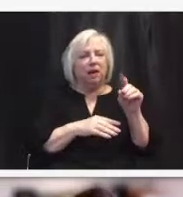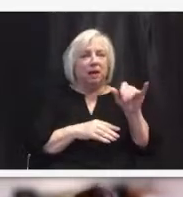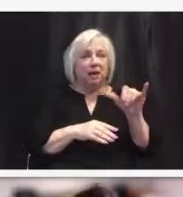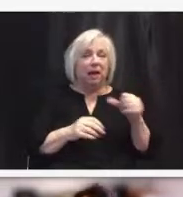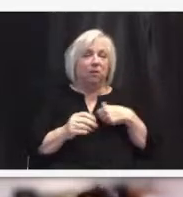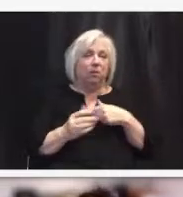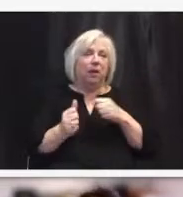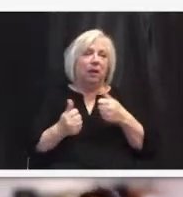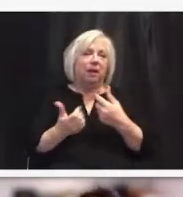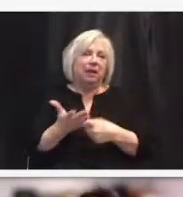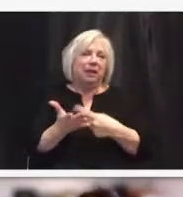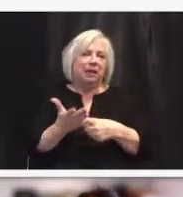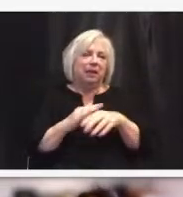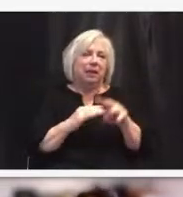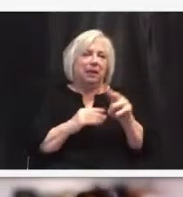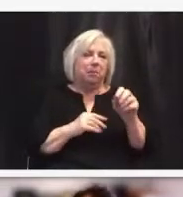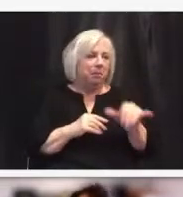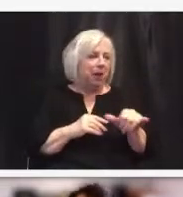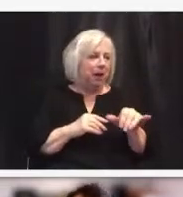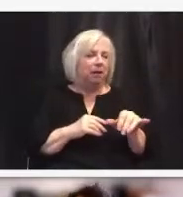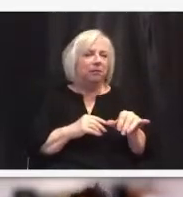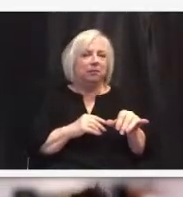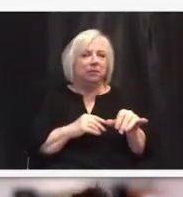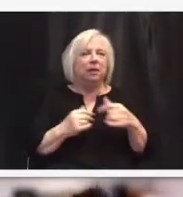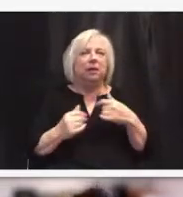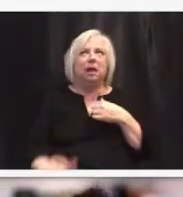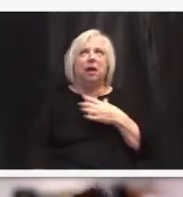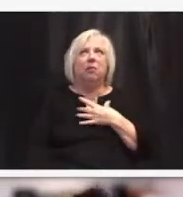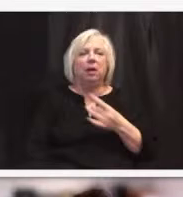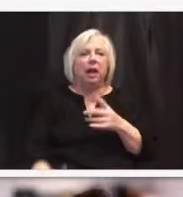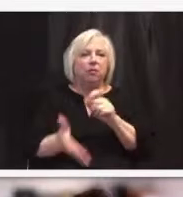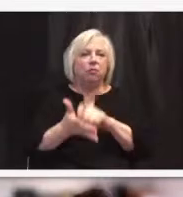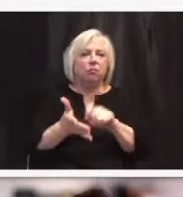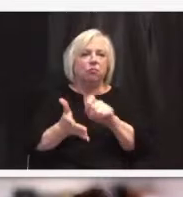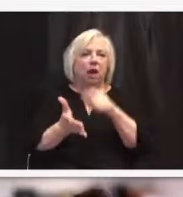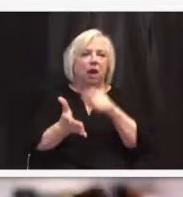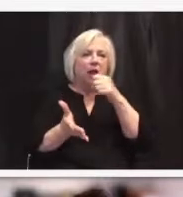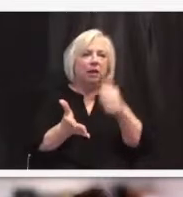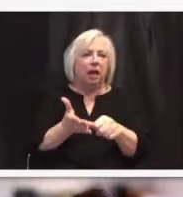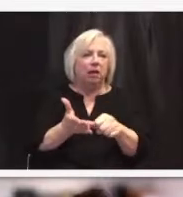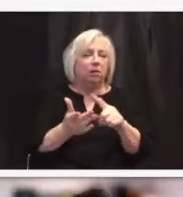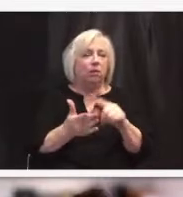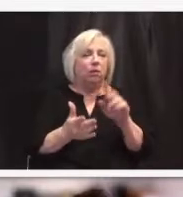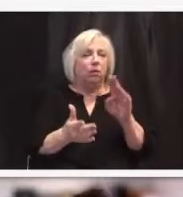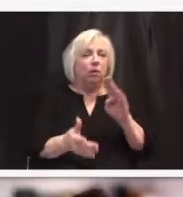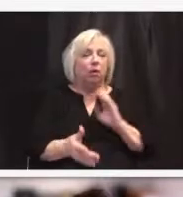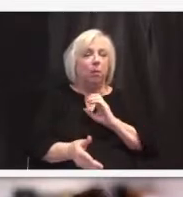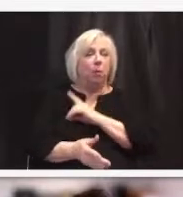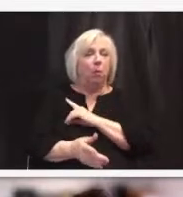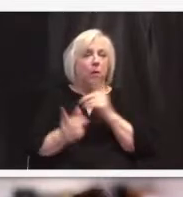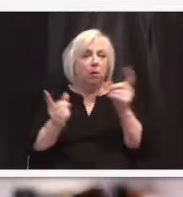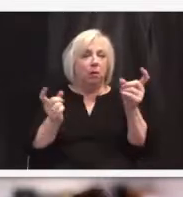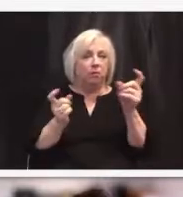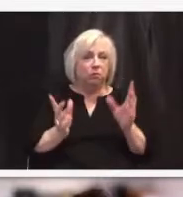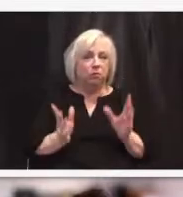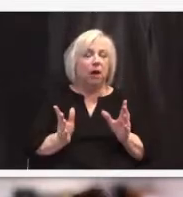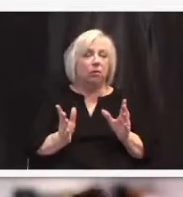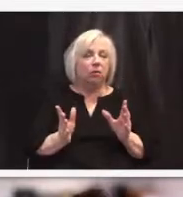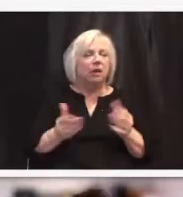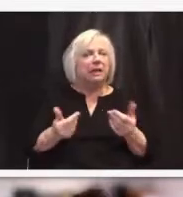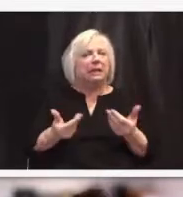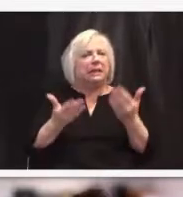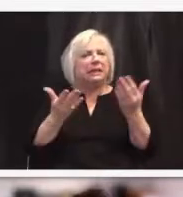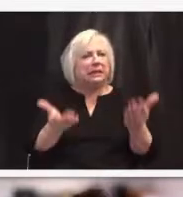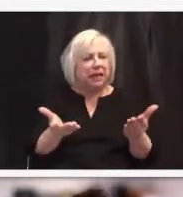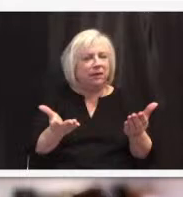May, I would like to write a letter to the board, to the city board,